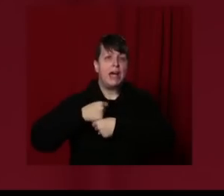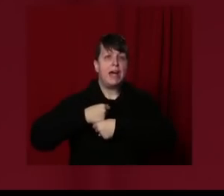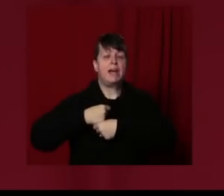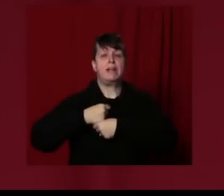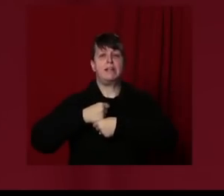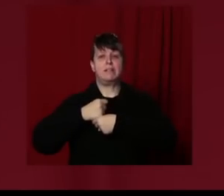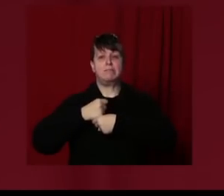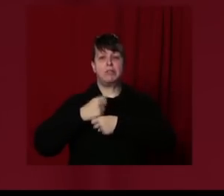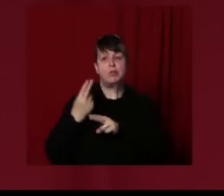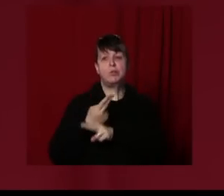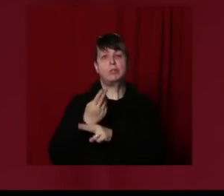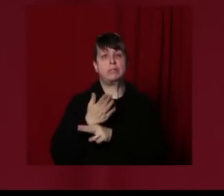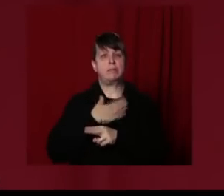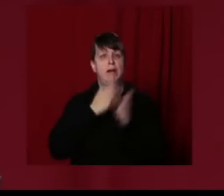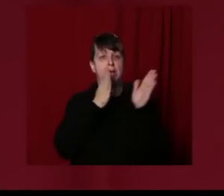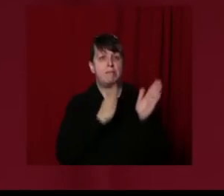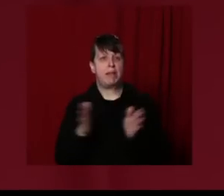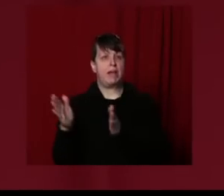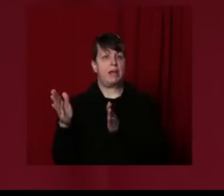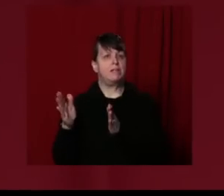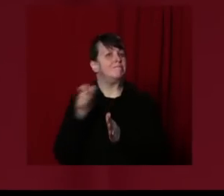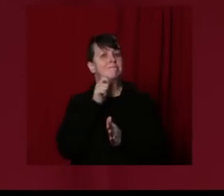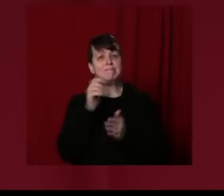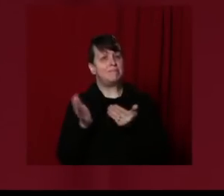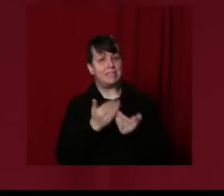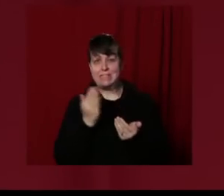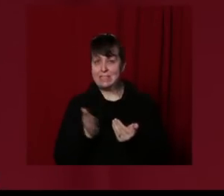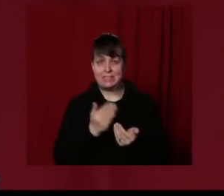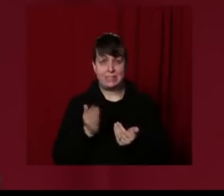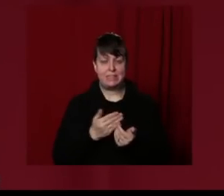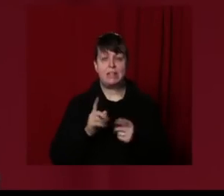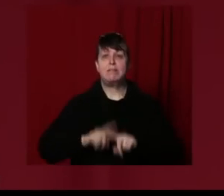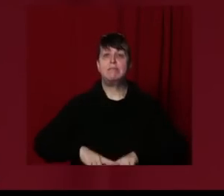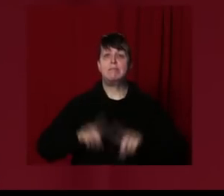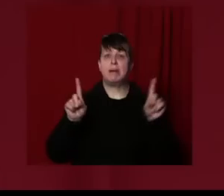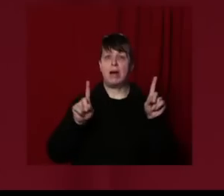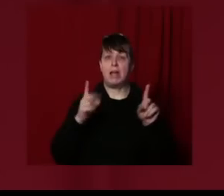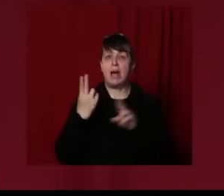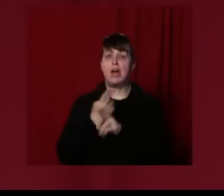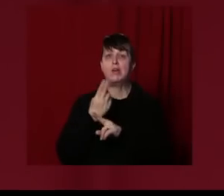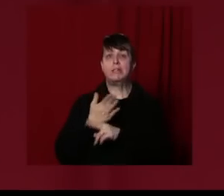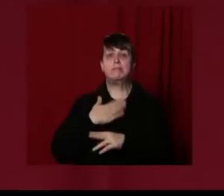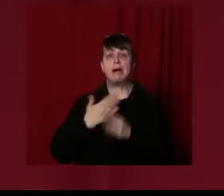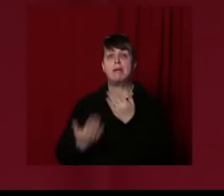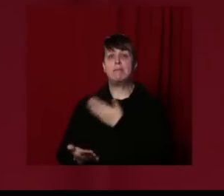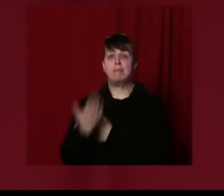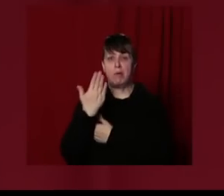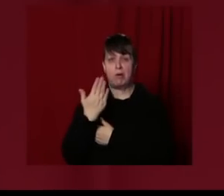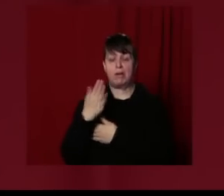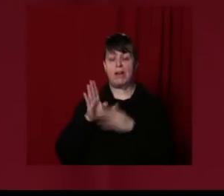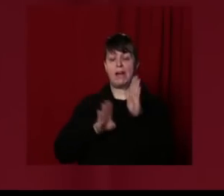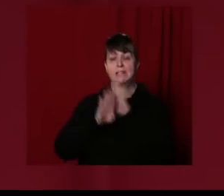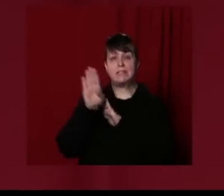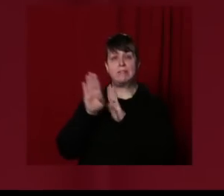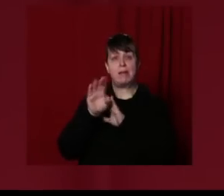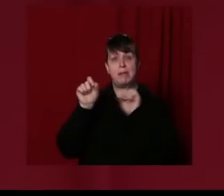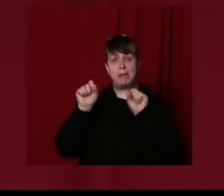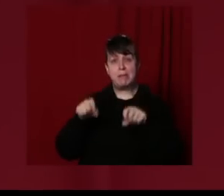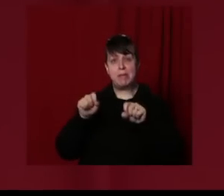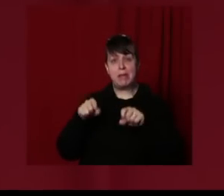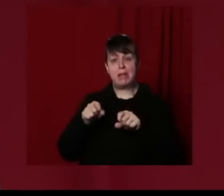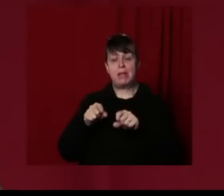plans. It was not easy. However, I used my mornings and I developed the ability to